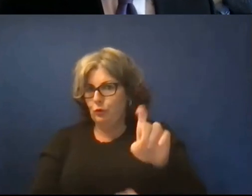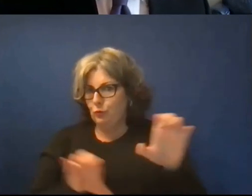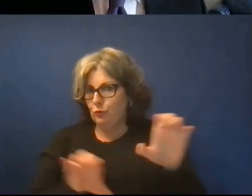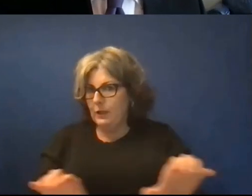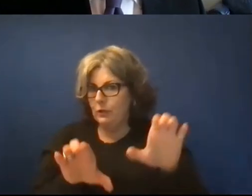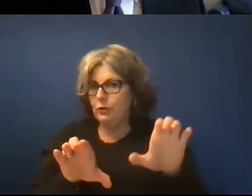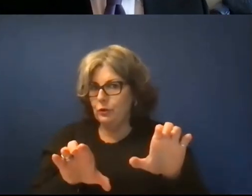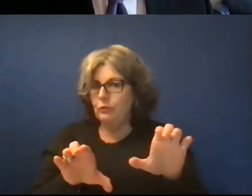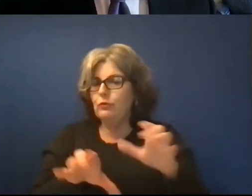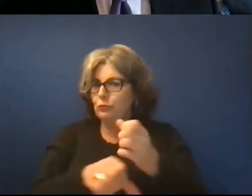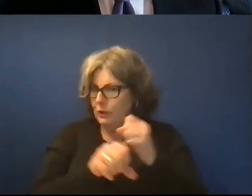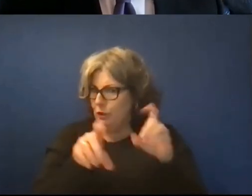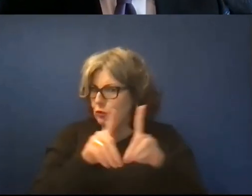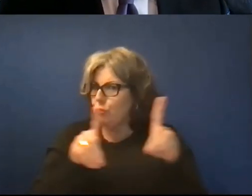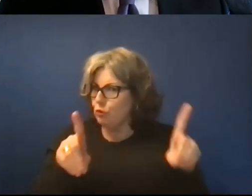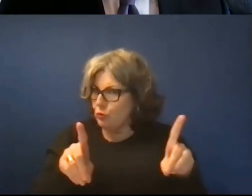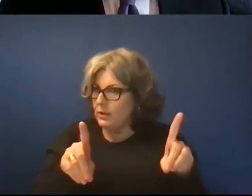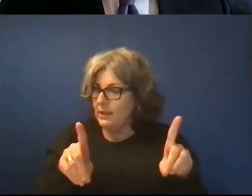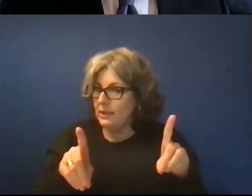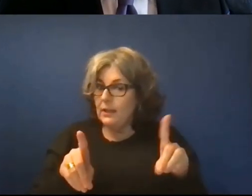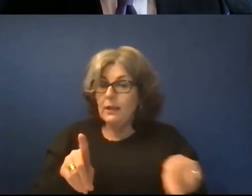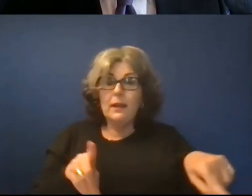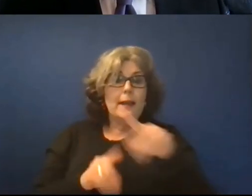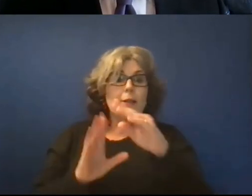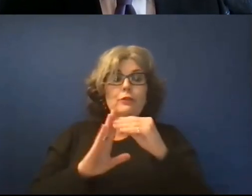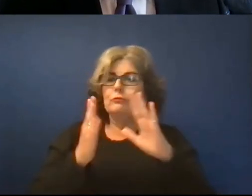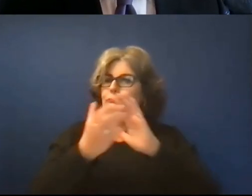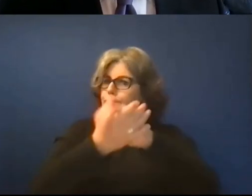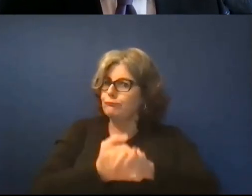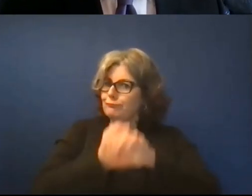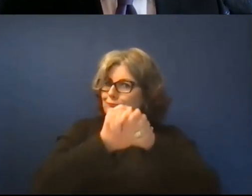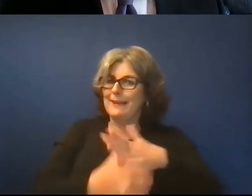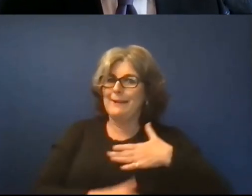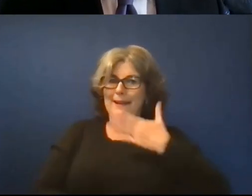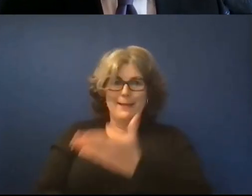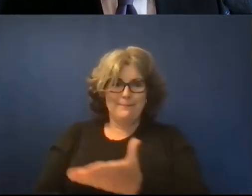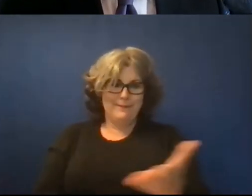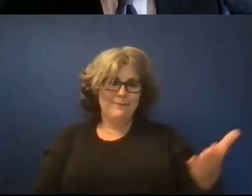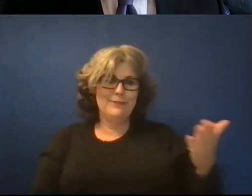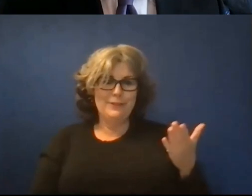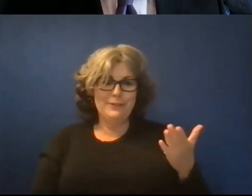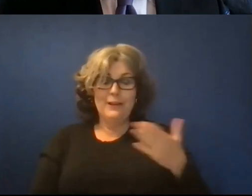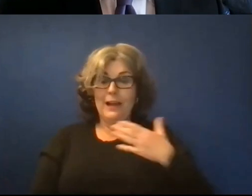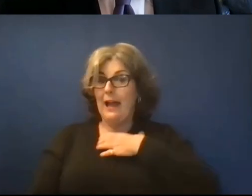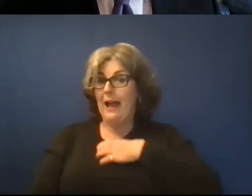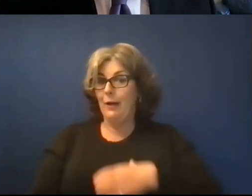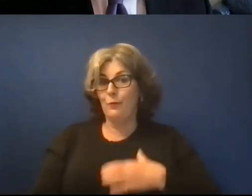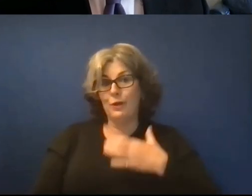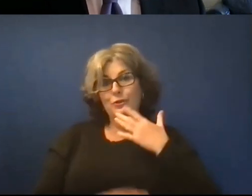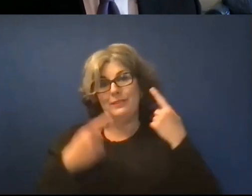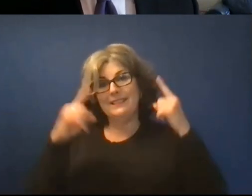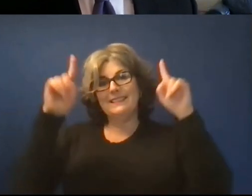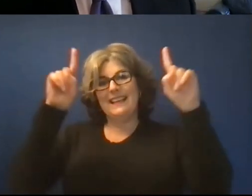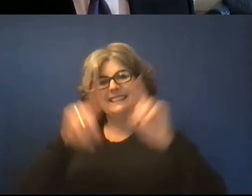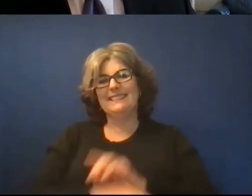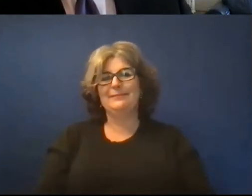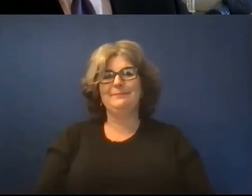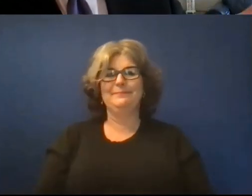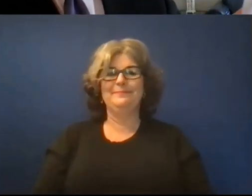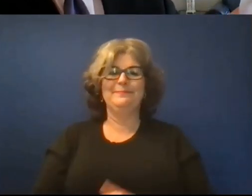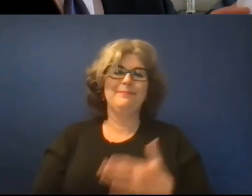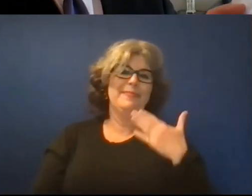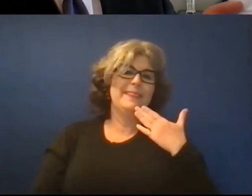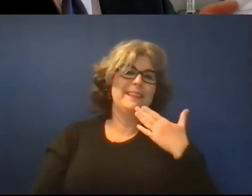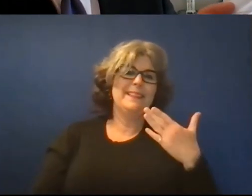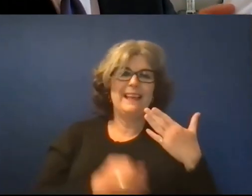to get that degree. And to all the students, congrats. I'm so happy for all of you, and I wish you all much success. Thank you very much. And